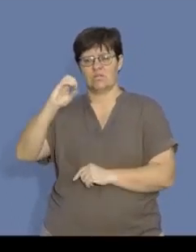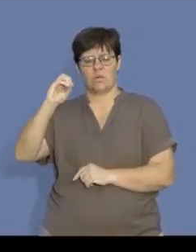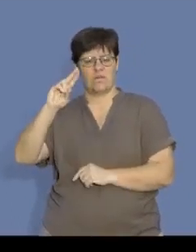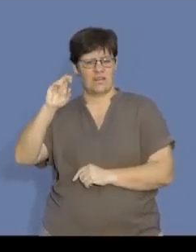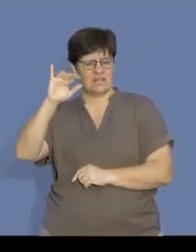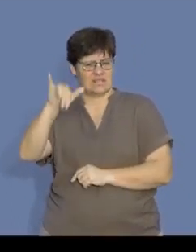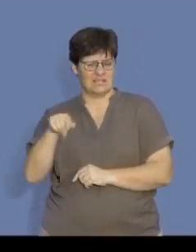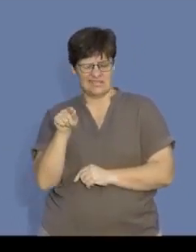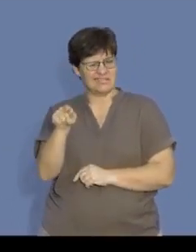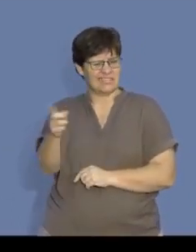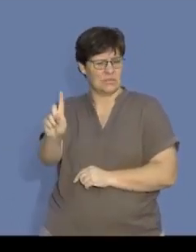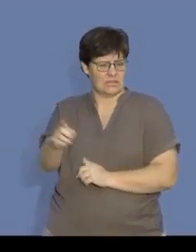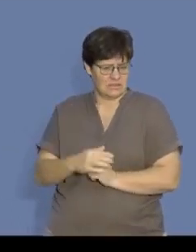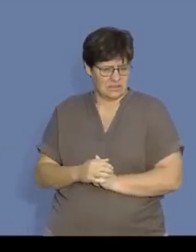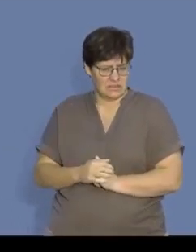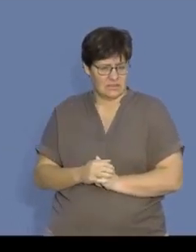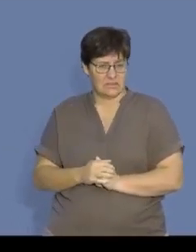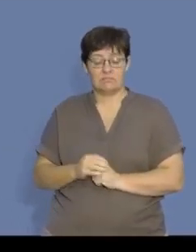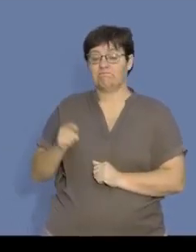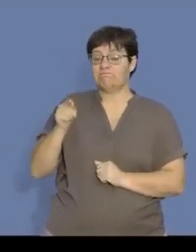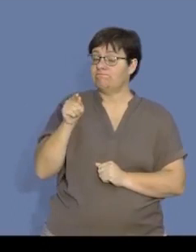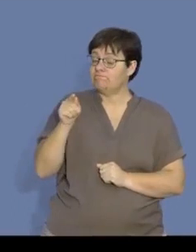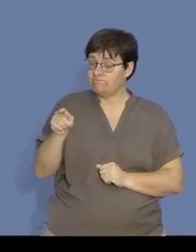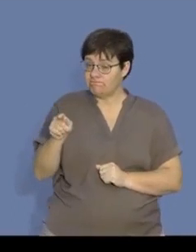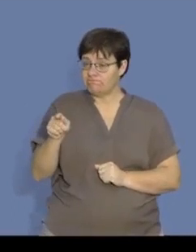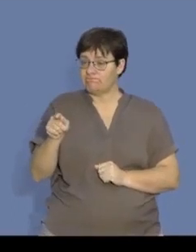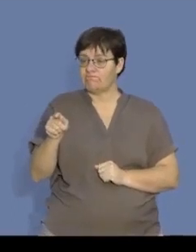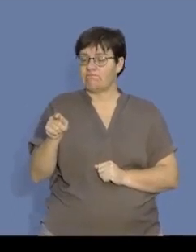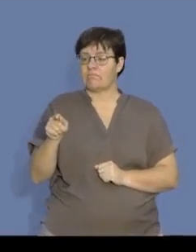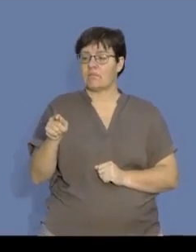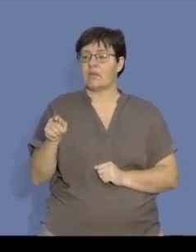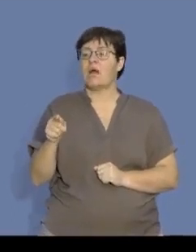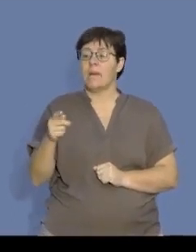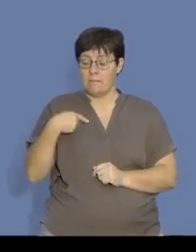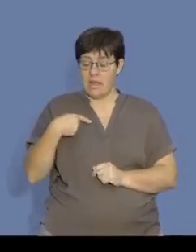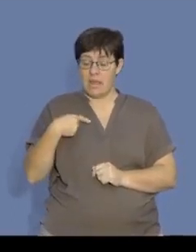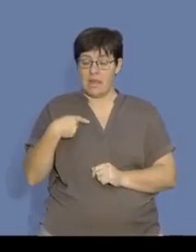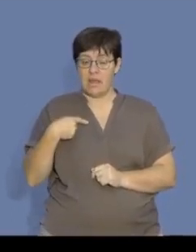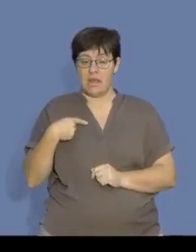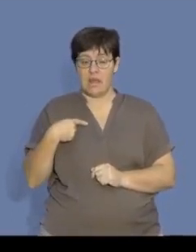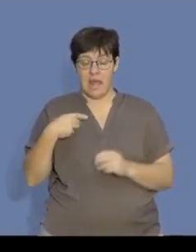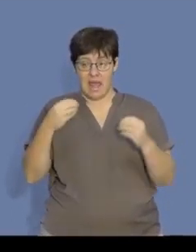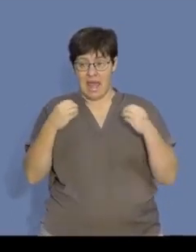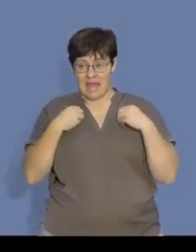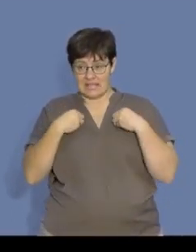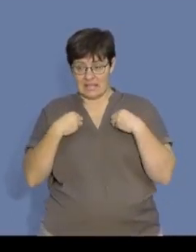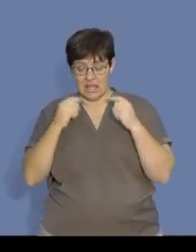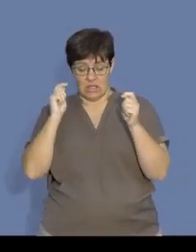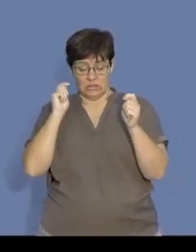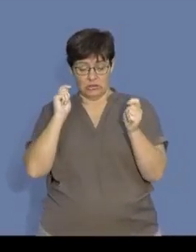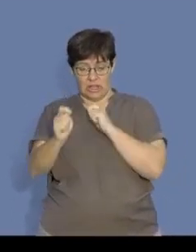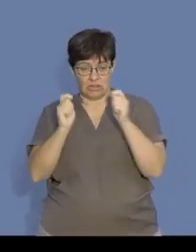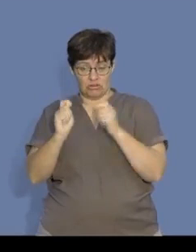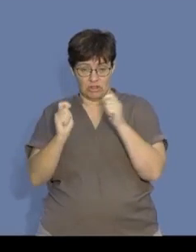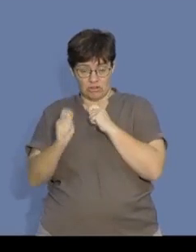solvency? Now remember, solvency is still the ability to pay off, but this